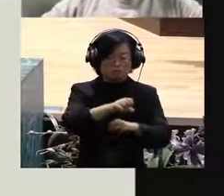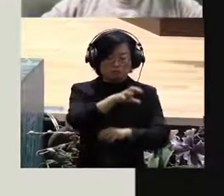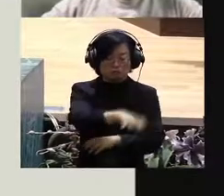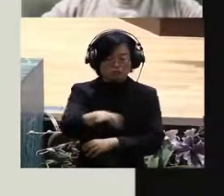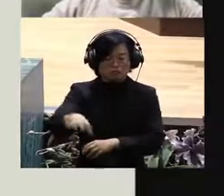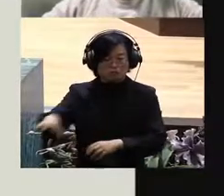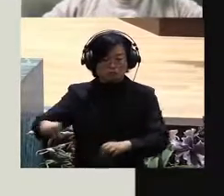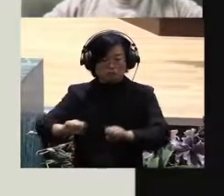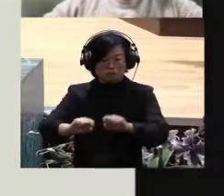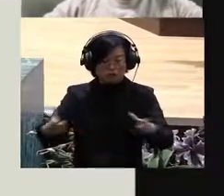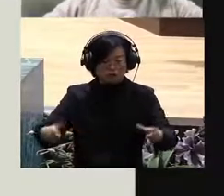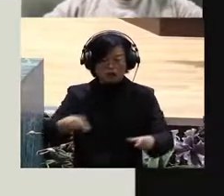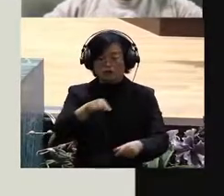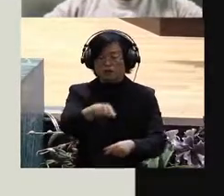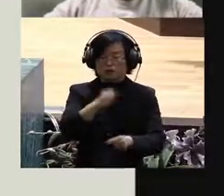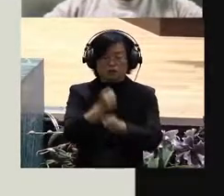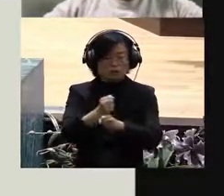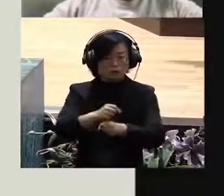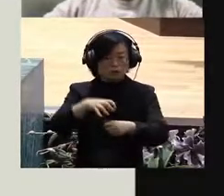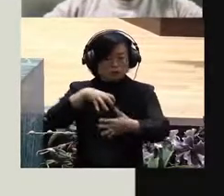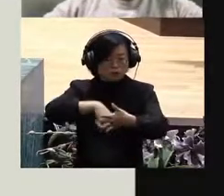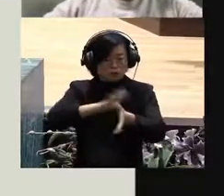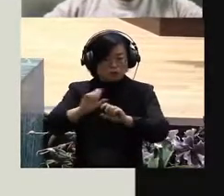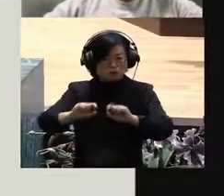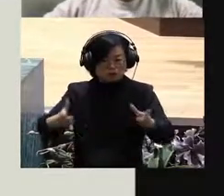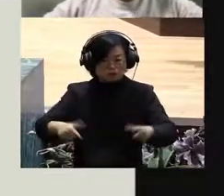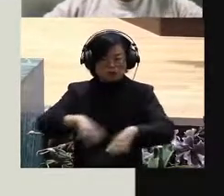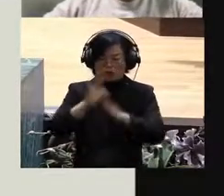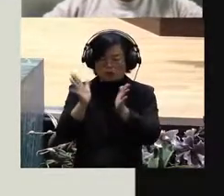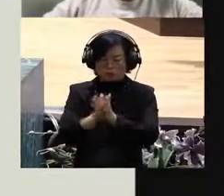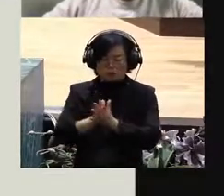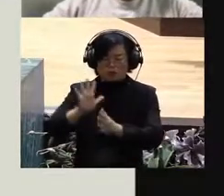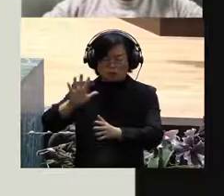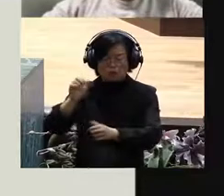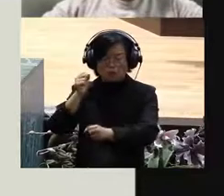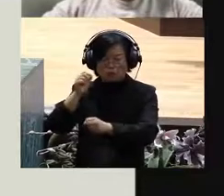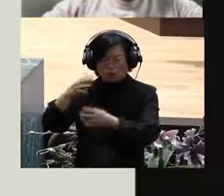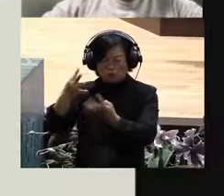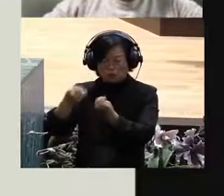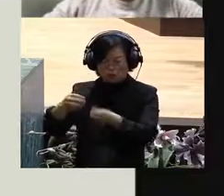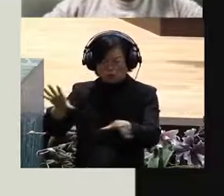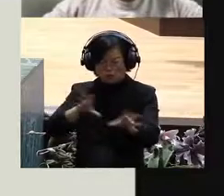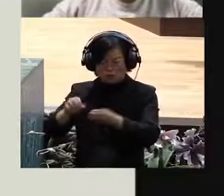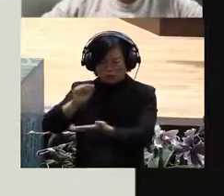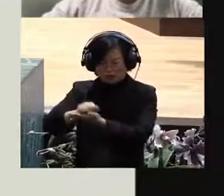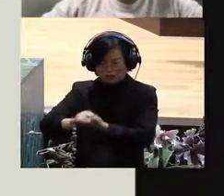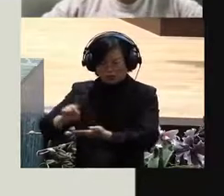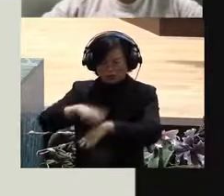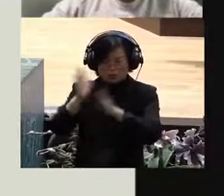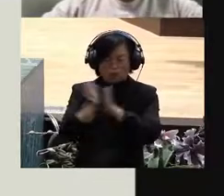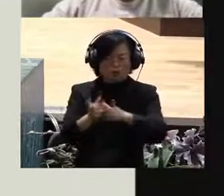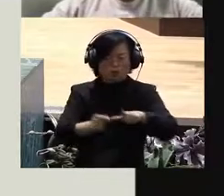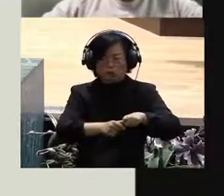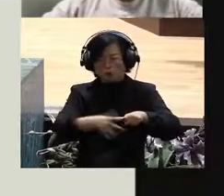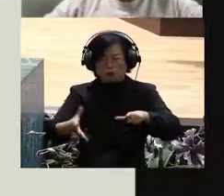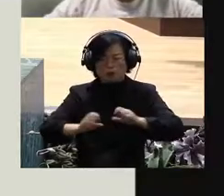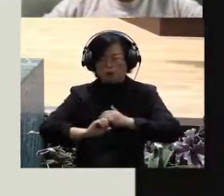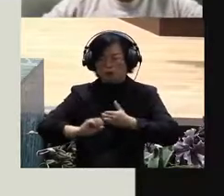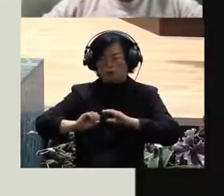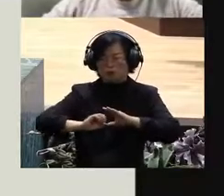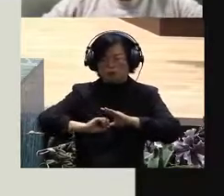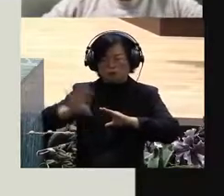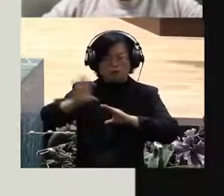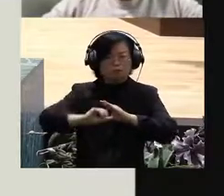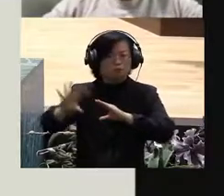And we've also organized various events, trainings, workshops, and sessions around open data. And